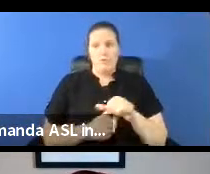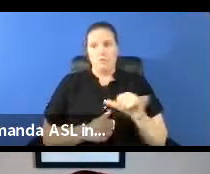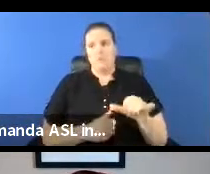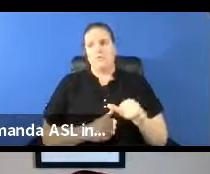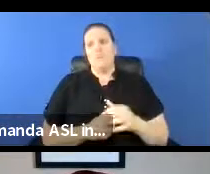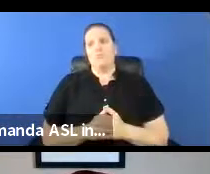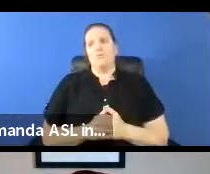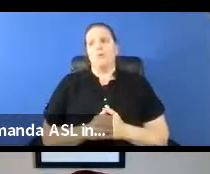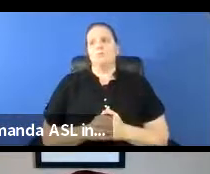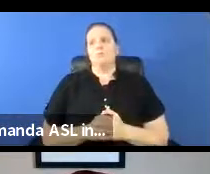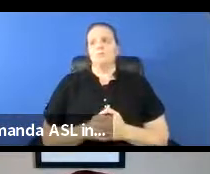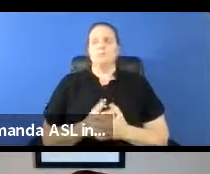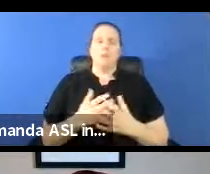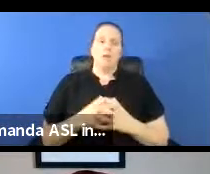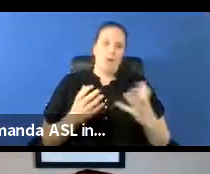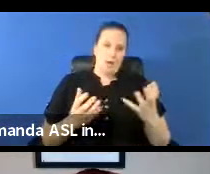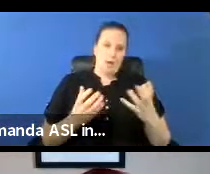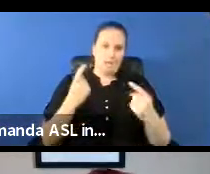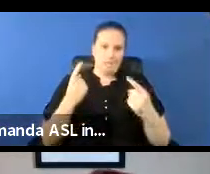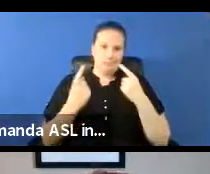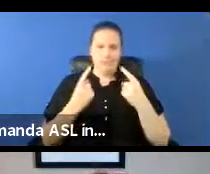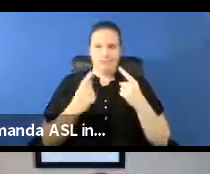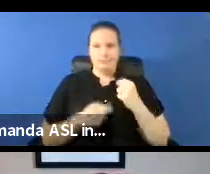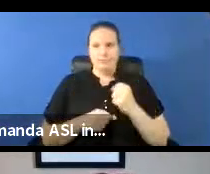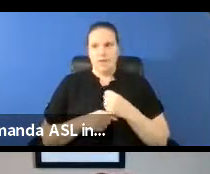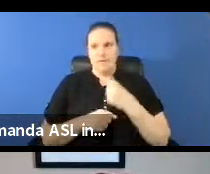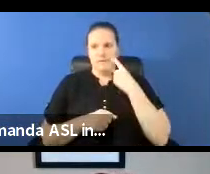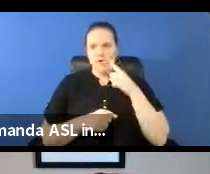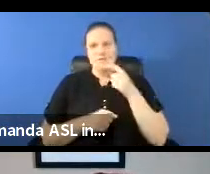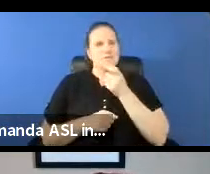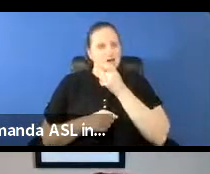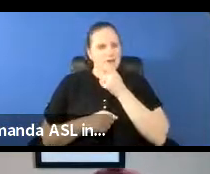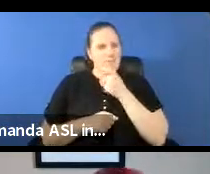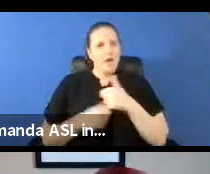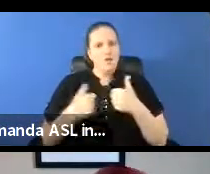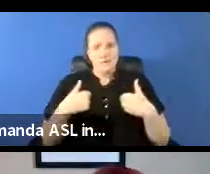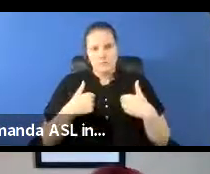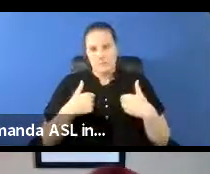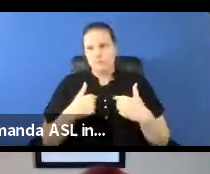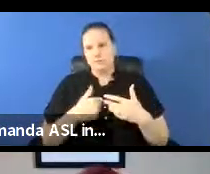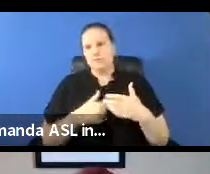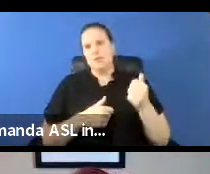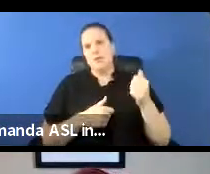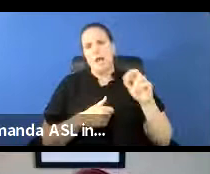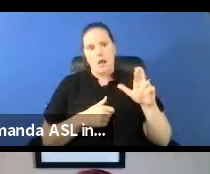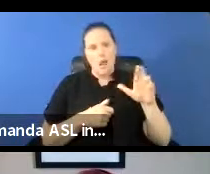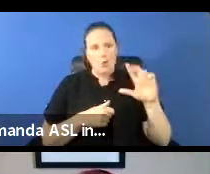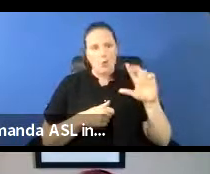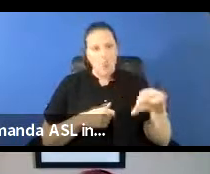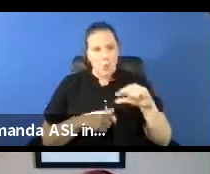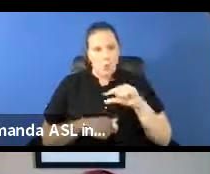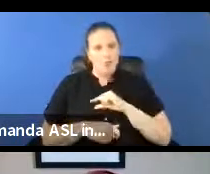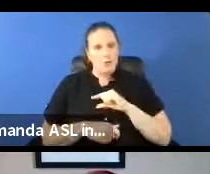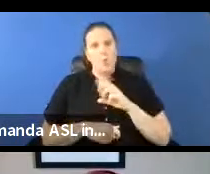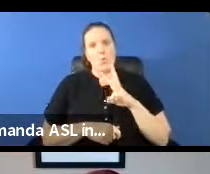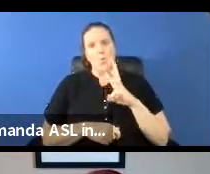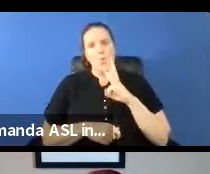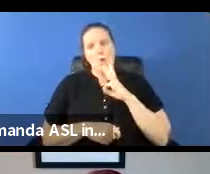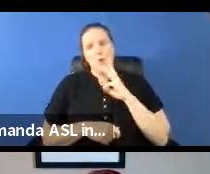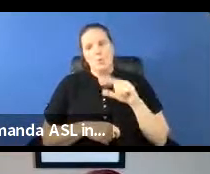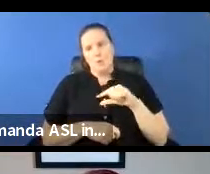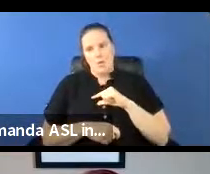a lot of consideration, made for salmon and other species and air quality and water